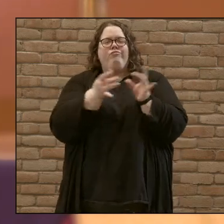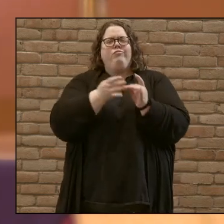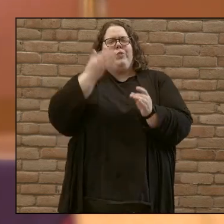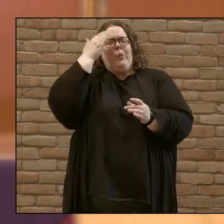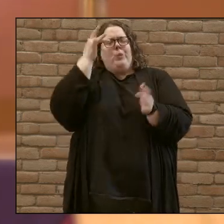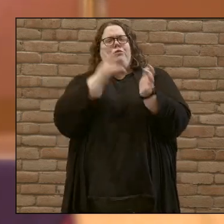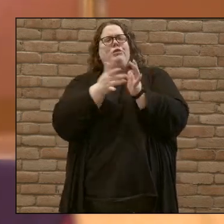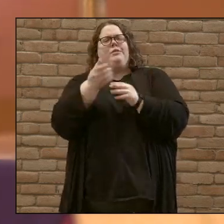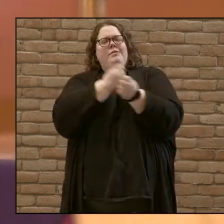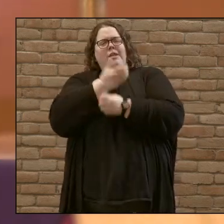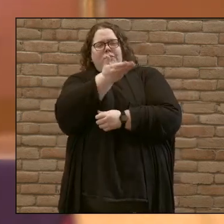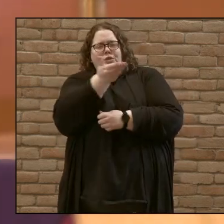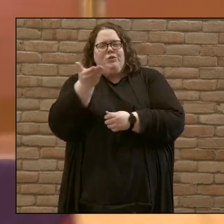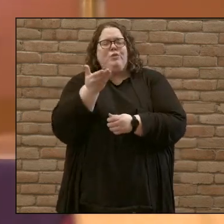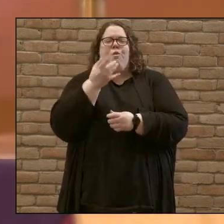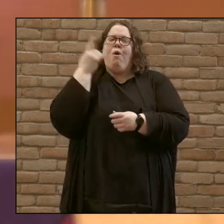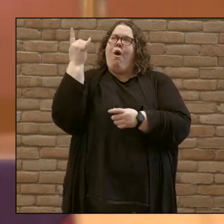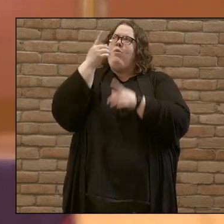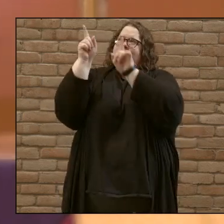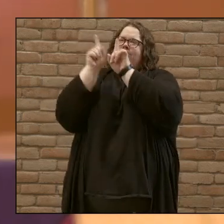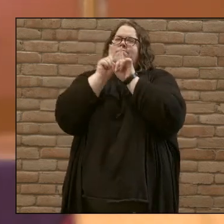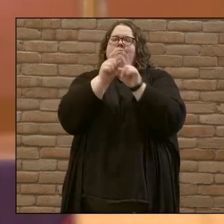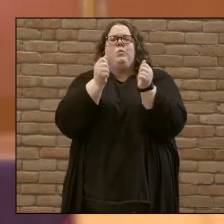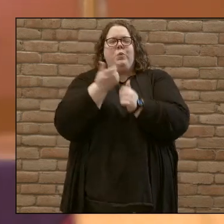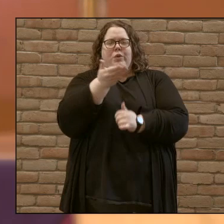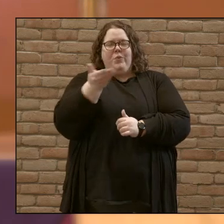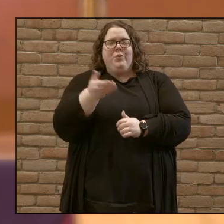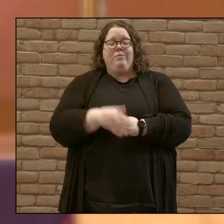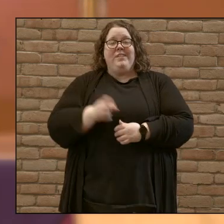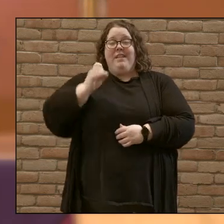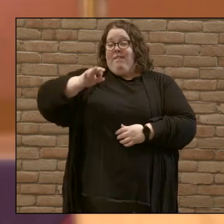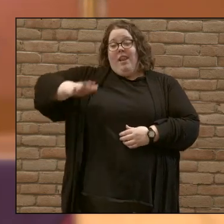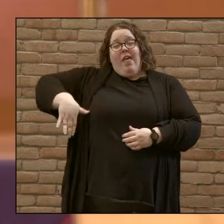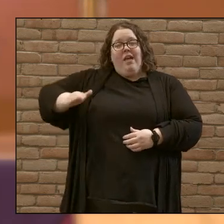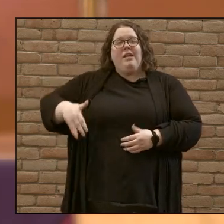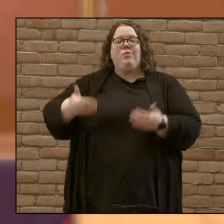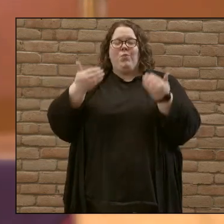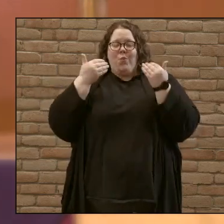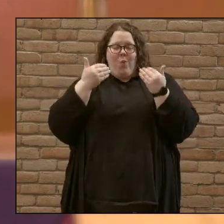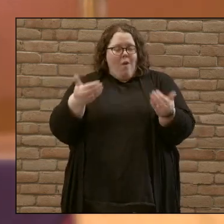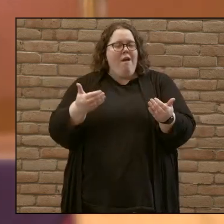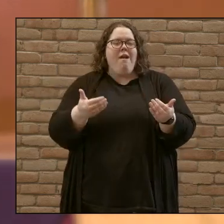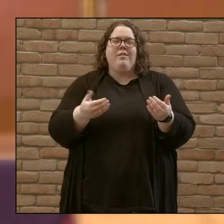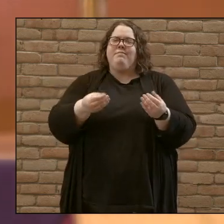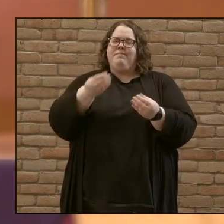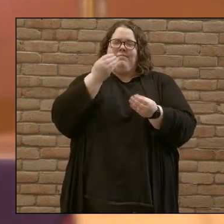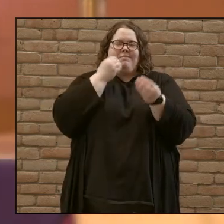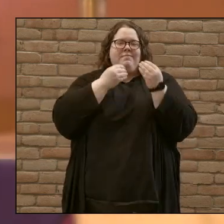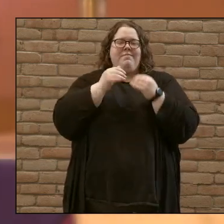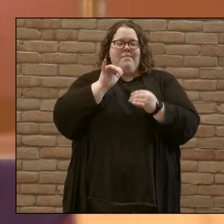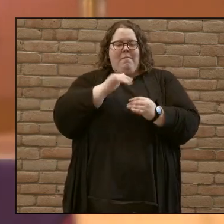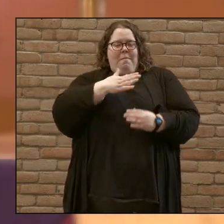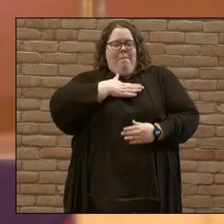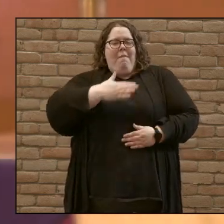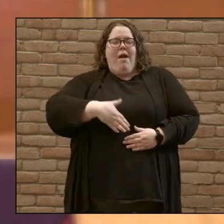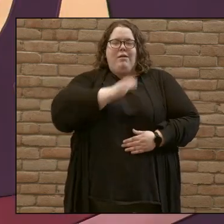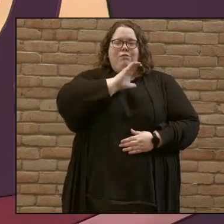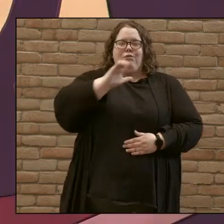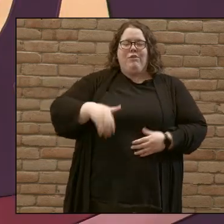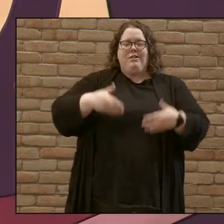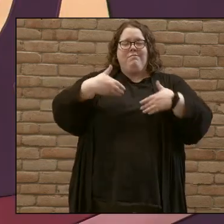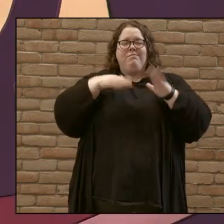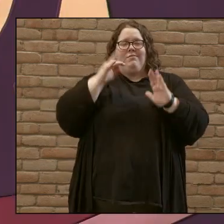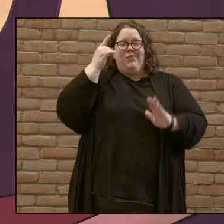you. And so go ahead, if you haven't yet this time, take and eat the very body of Christ given for you.